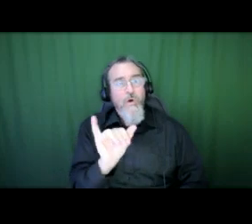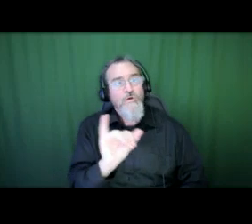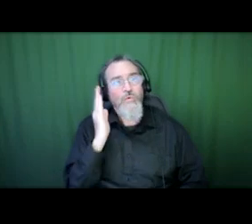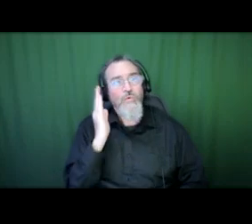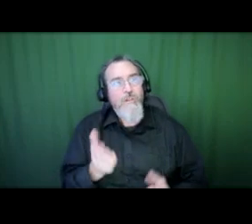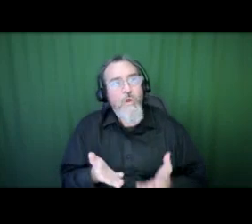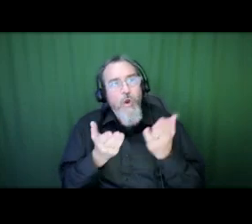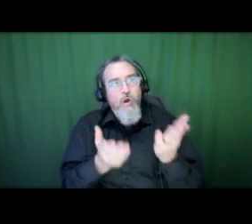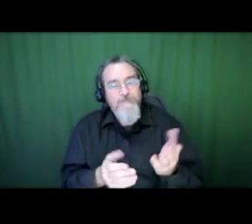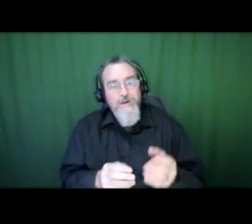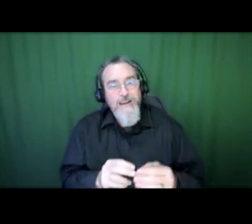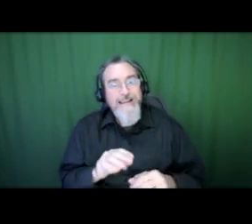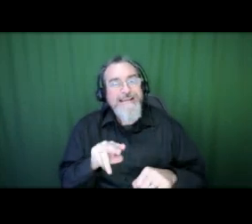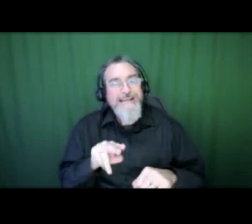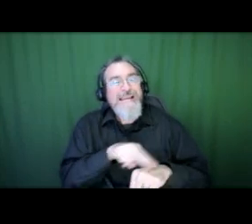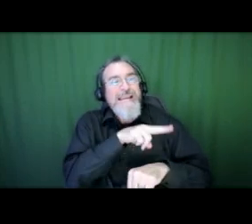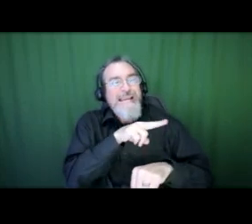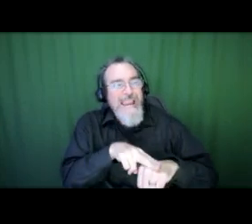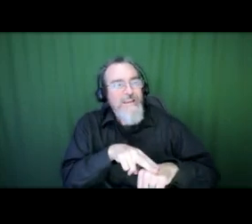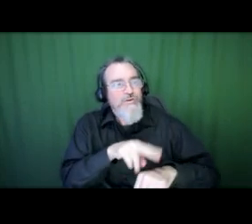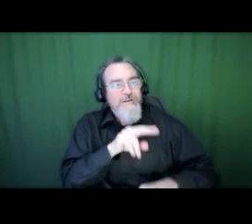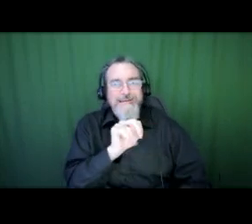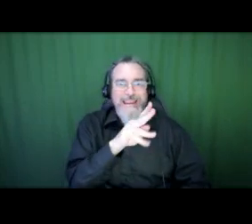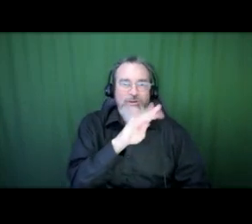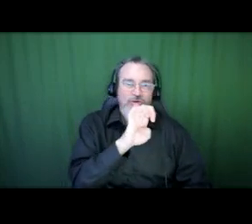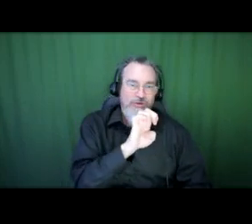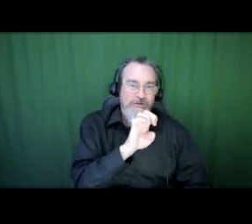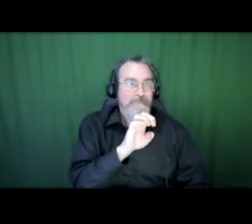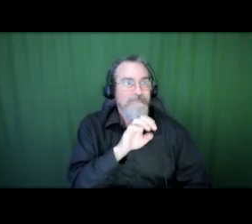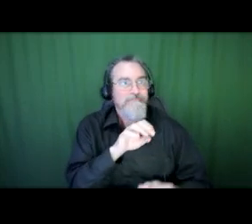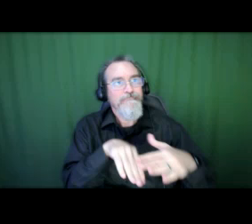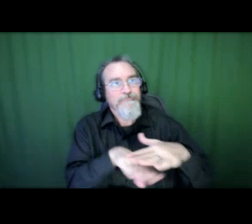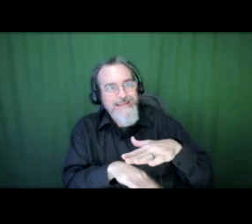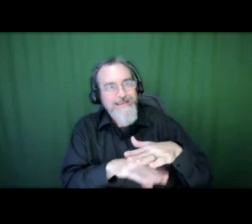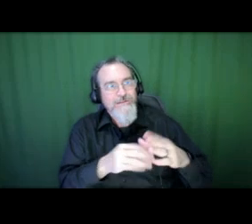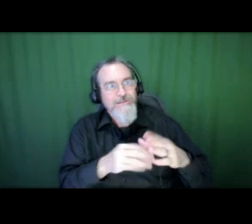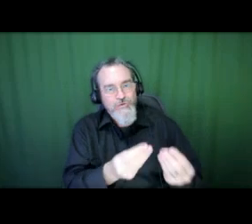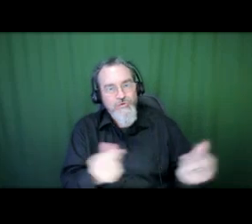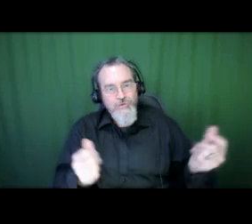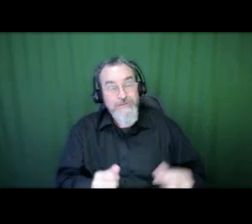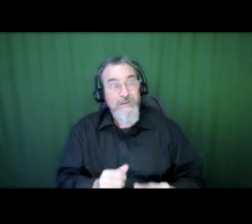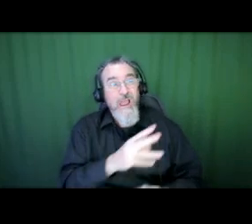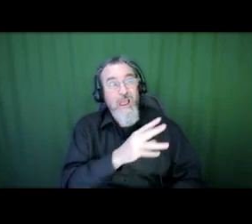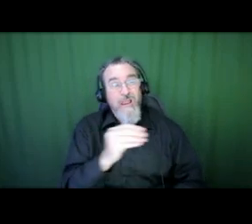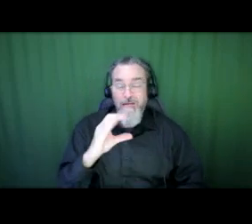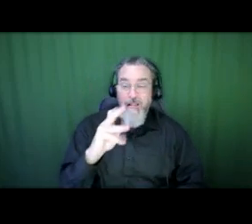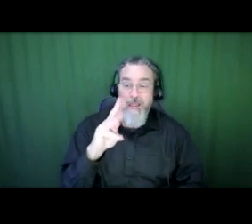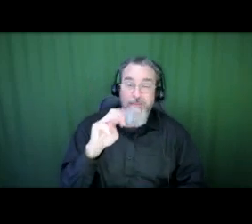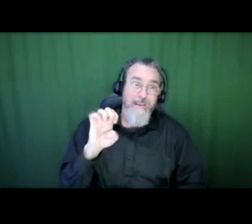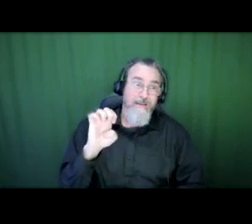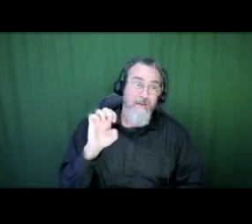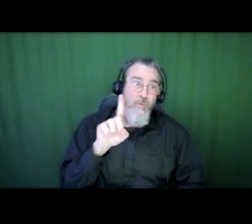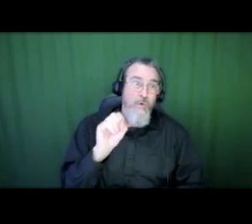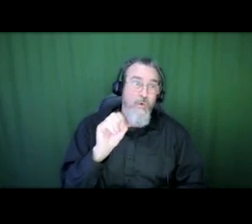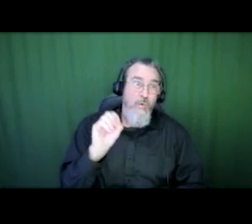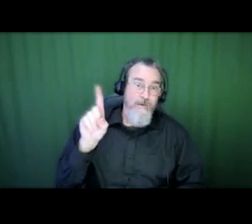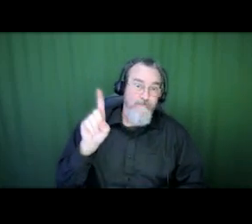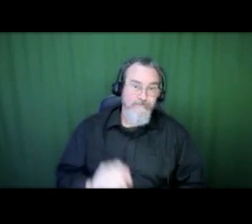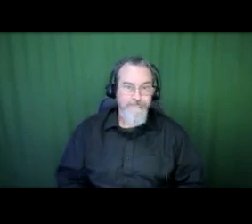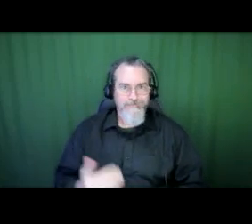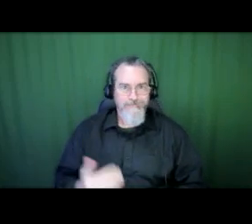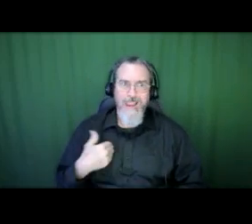to be teaching Climate 101. We have a great group of partners with our NOAA affiliates that we've been able